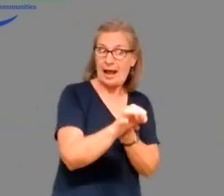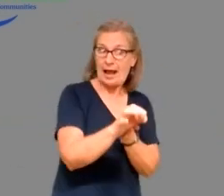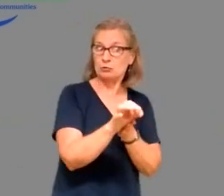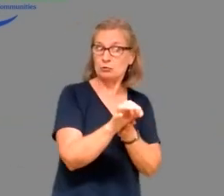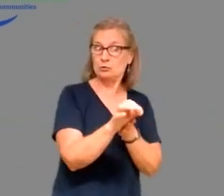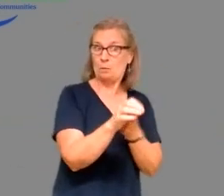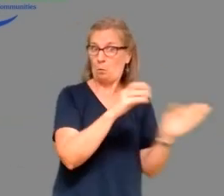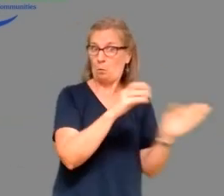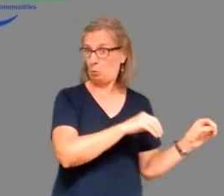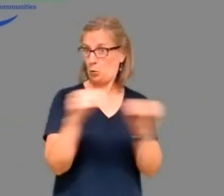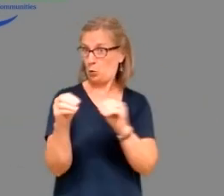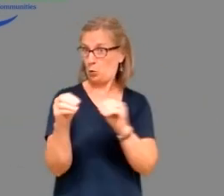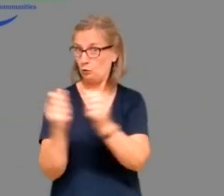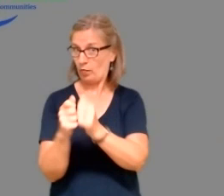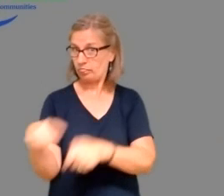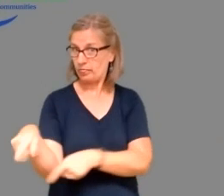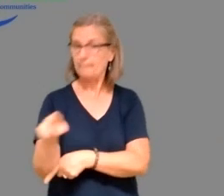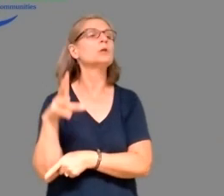they eventually come back or not.